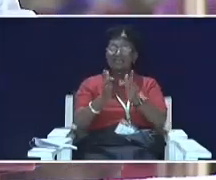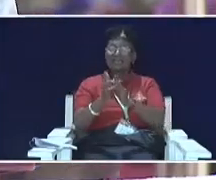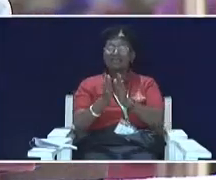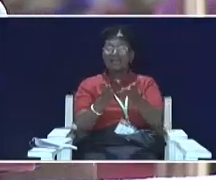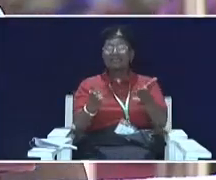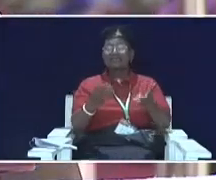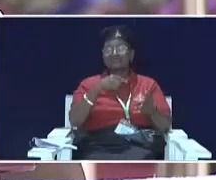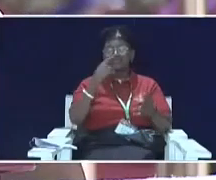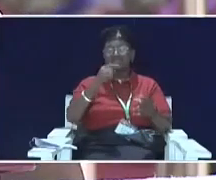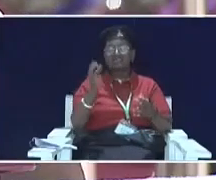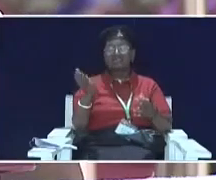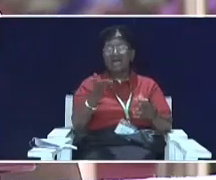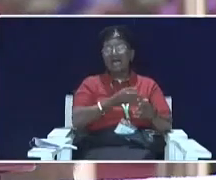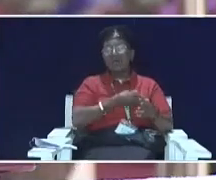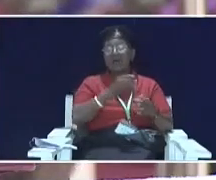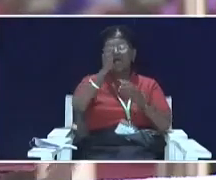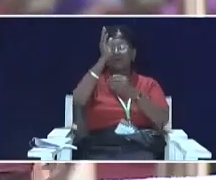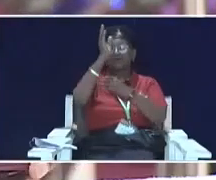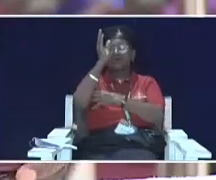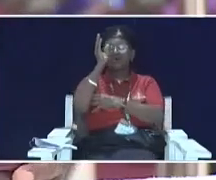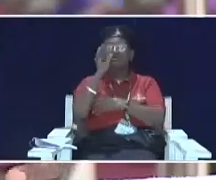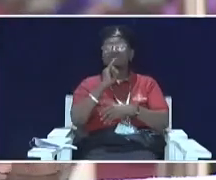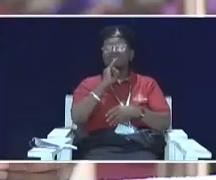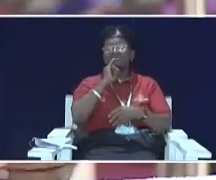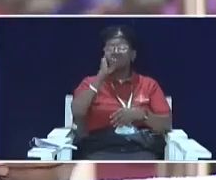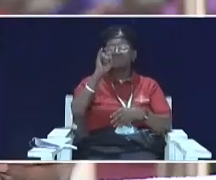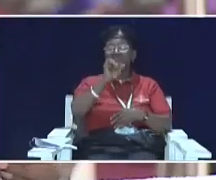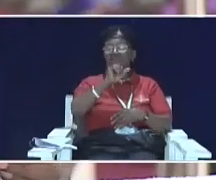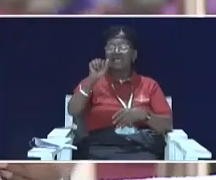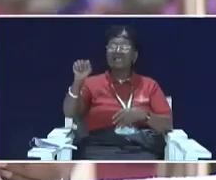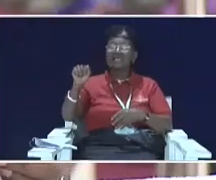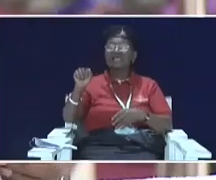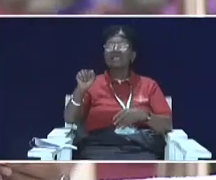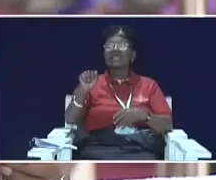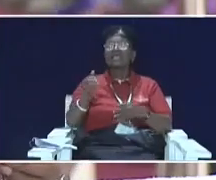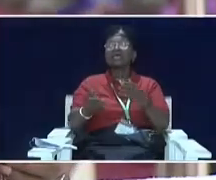our God is a consuming fire.